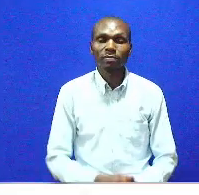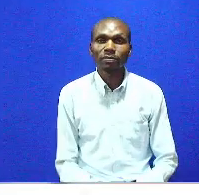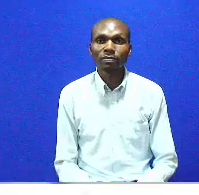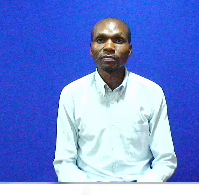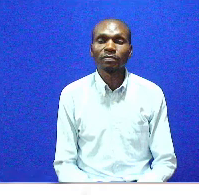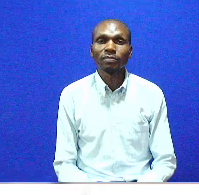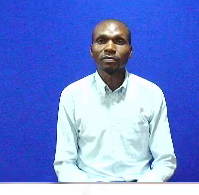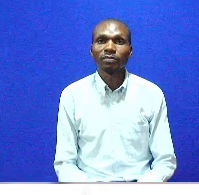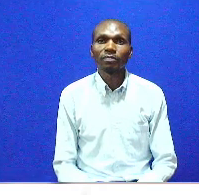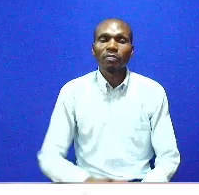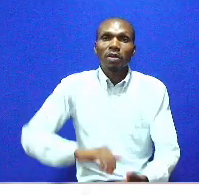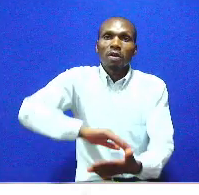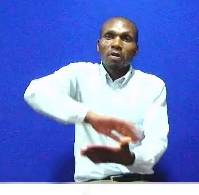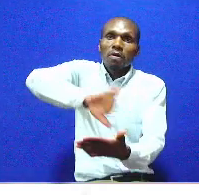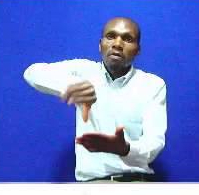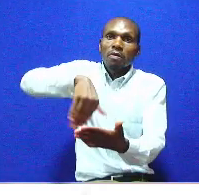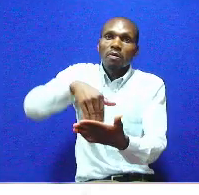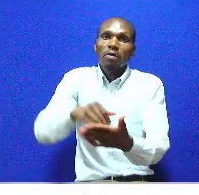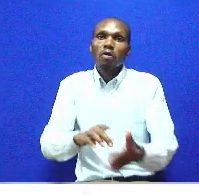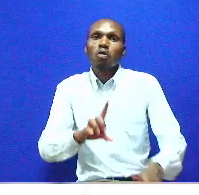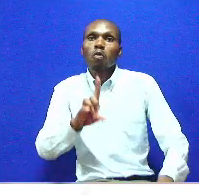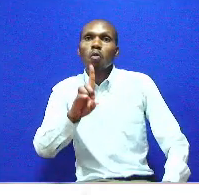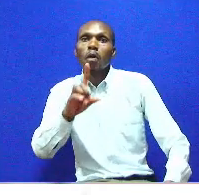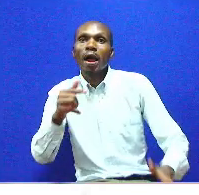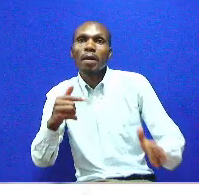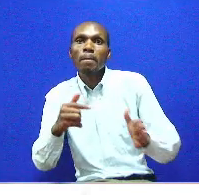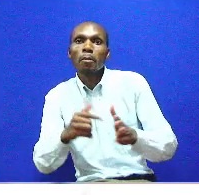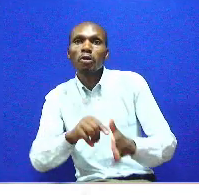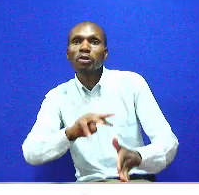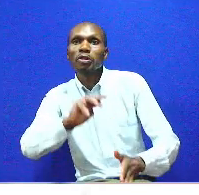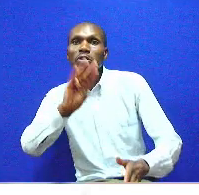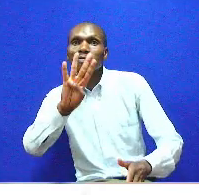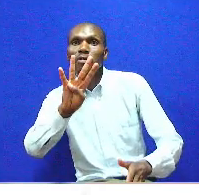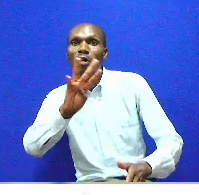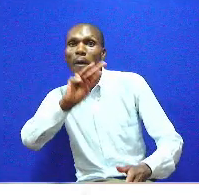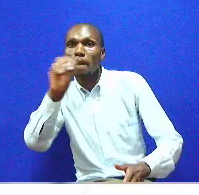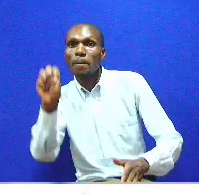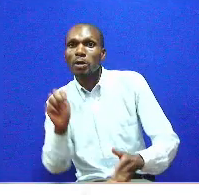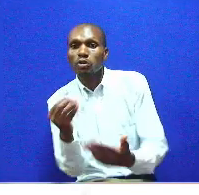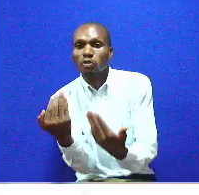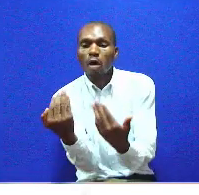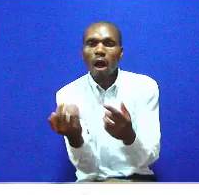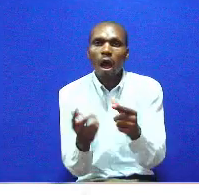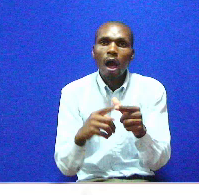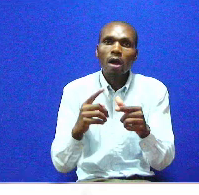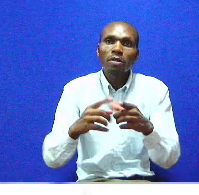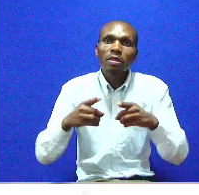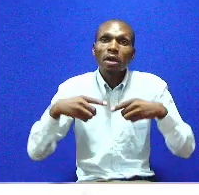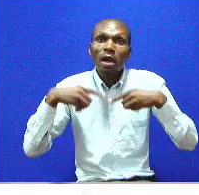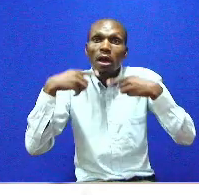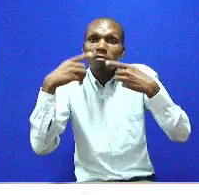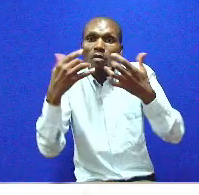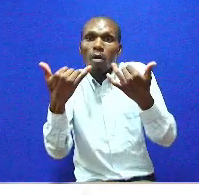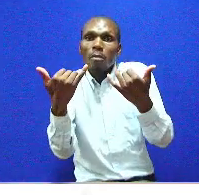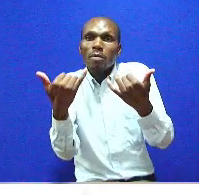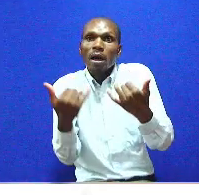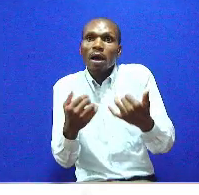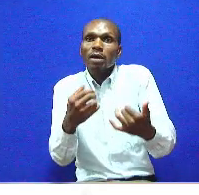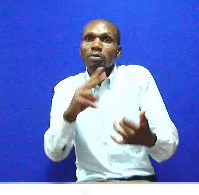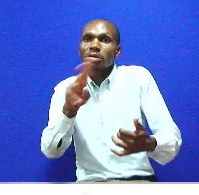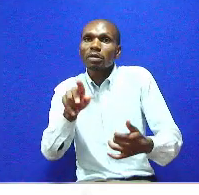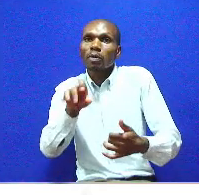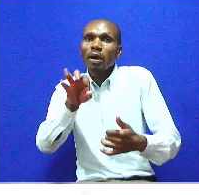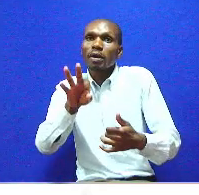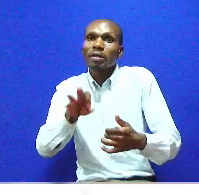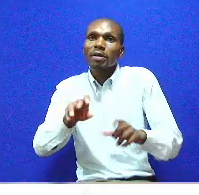the 1.4 million candidates. Today I wish to announce that all the eligible 2023 KCPE